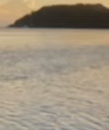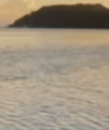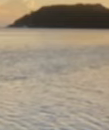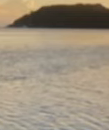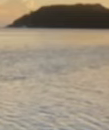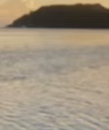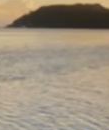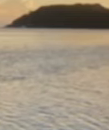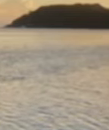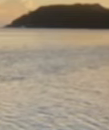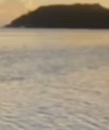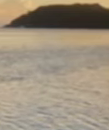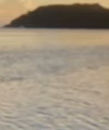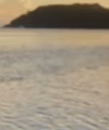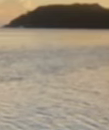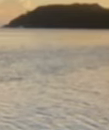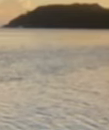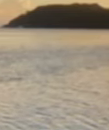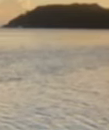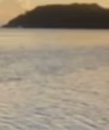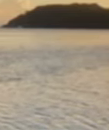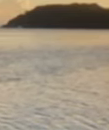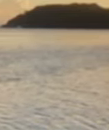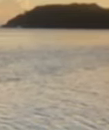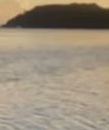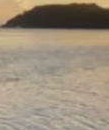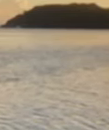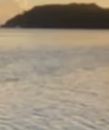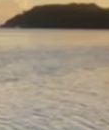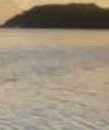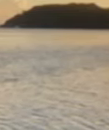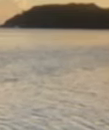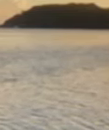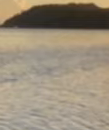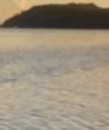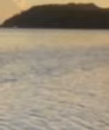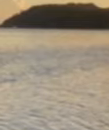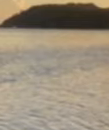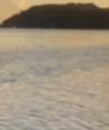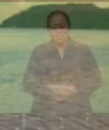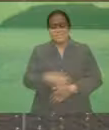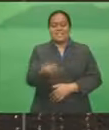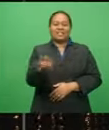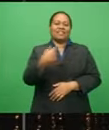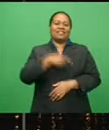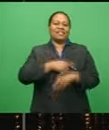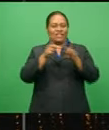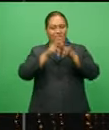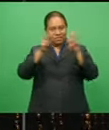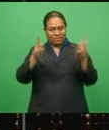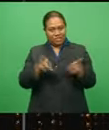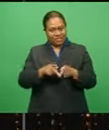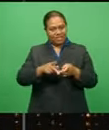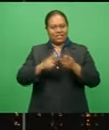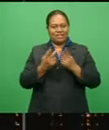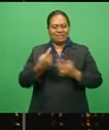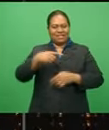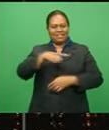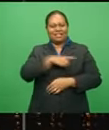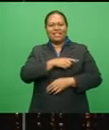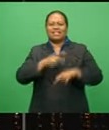Rotuma. The sunset was captured at Lopta village by Priya Gosai. And be sure to send us newsworthy pictures to